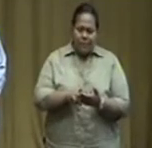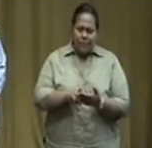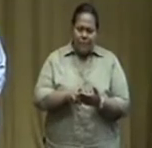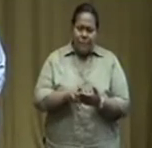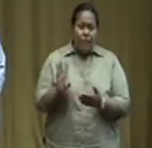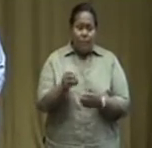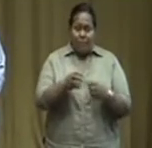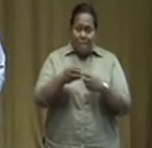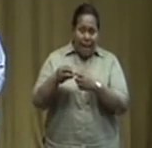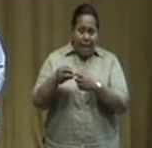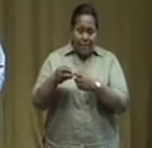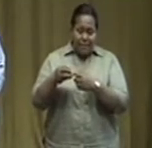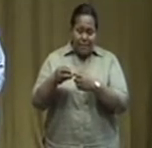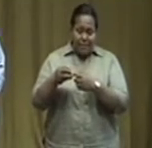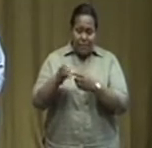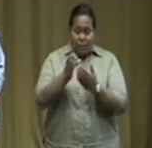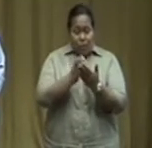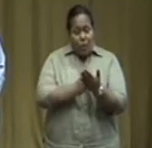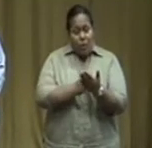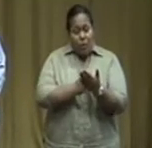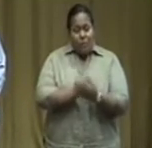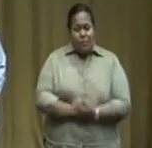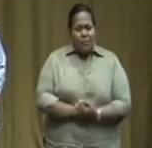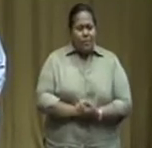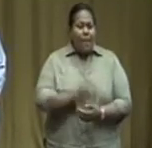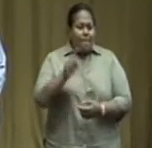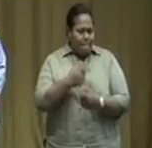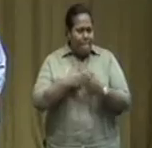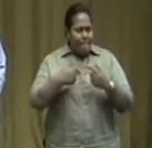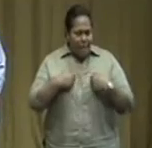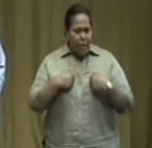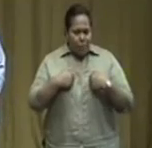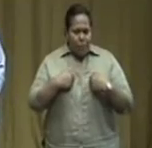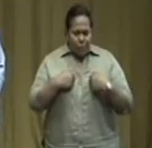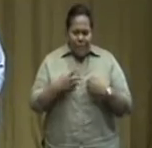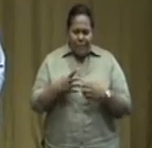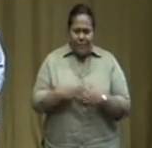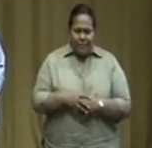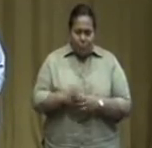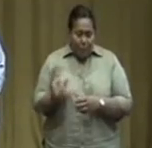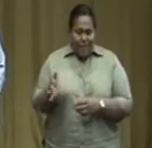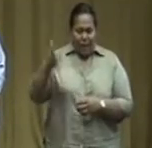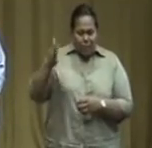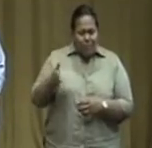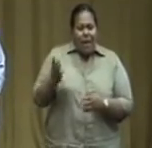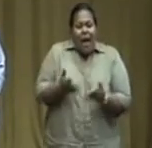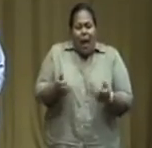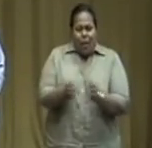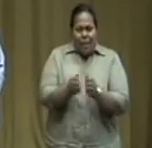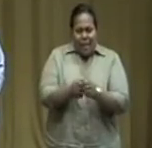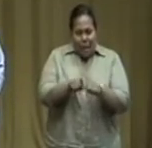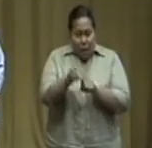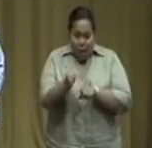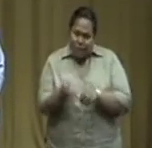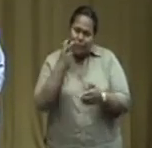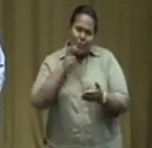pilot courses, but we of course keep web analytics of the website visits. We can track how many learners who haven't